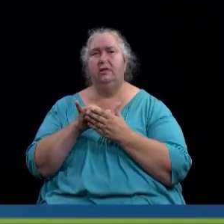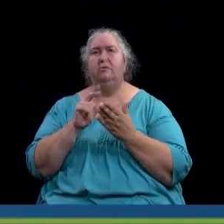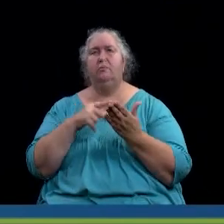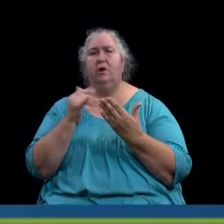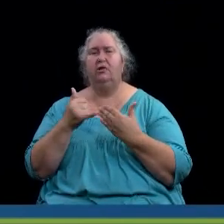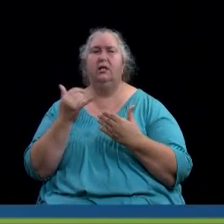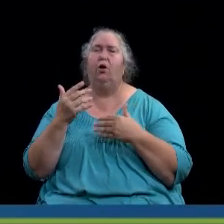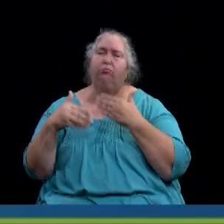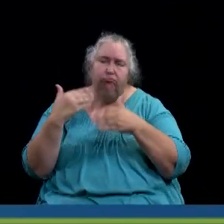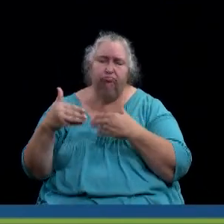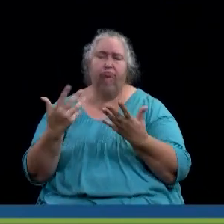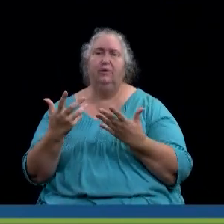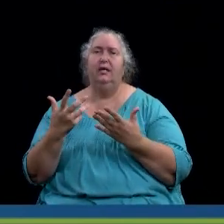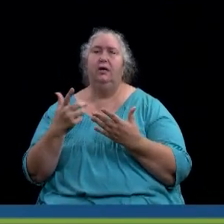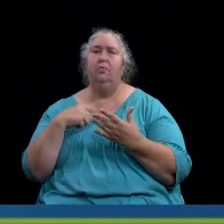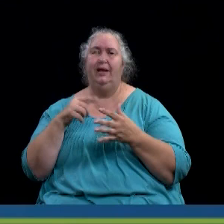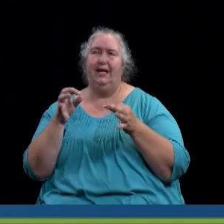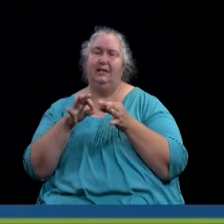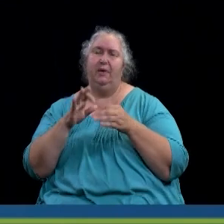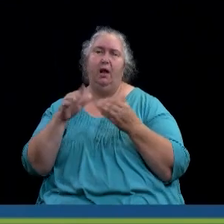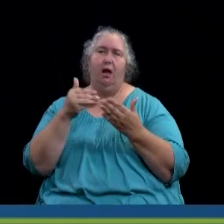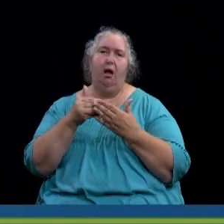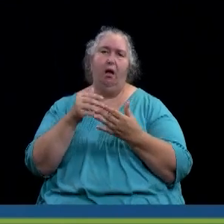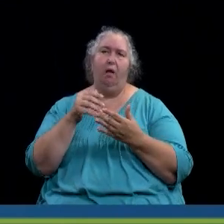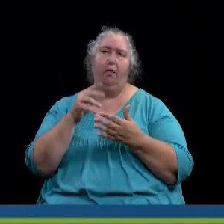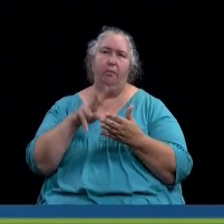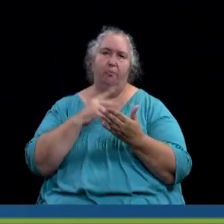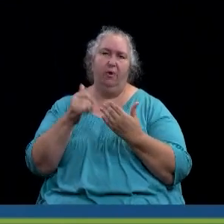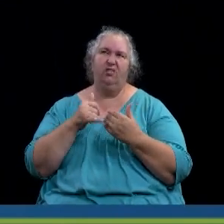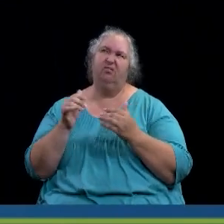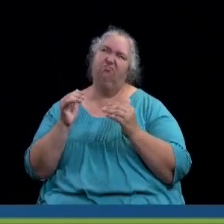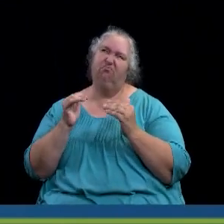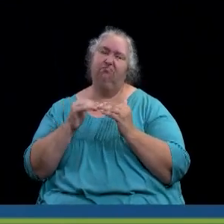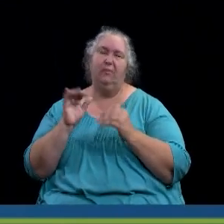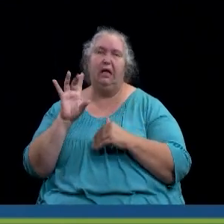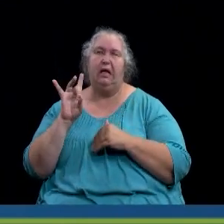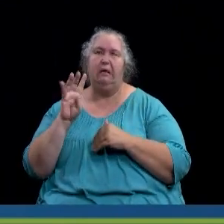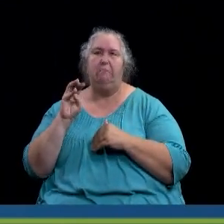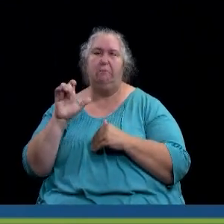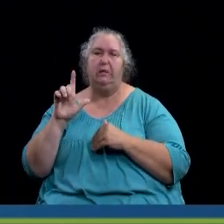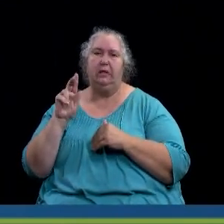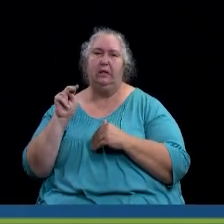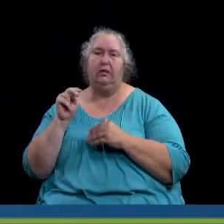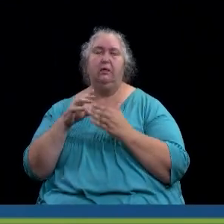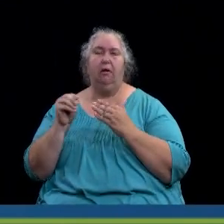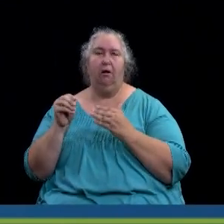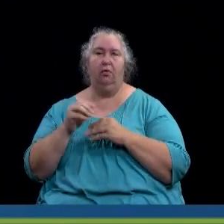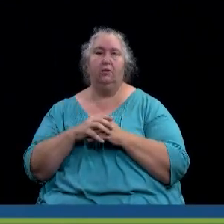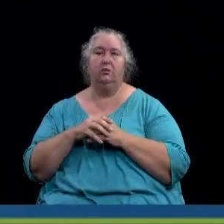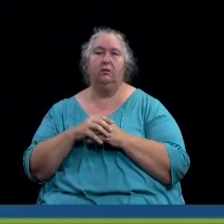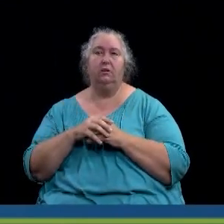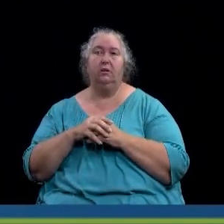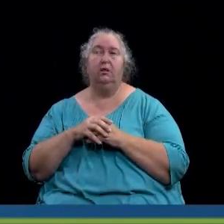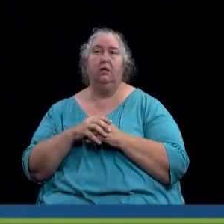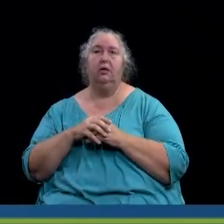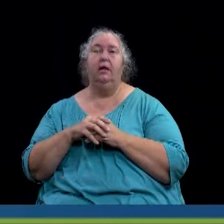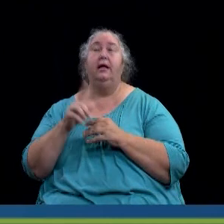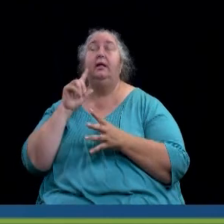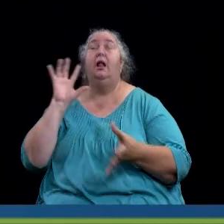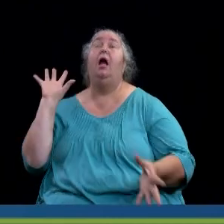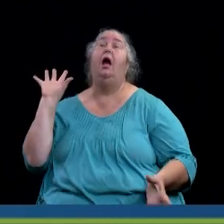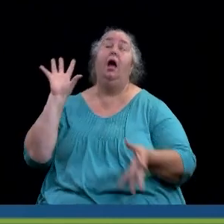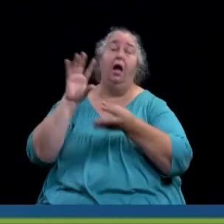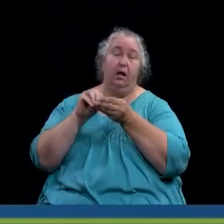million. And the collective cost for all projects equals $47 million. It is clearly understood that the majority